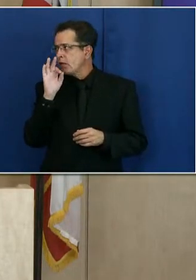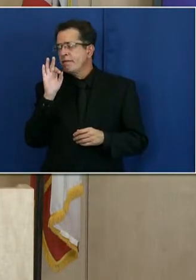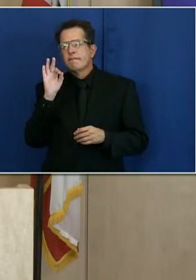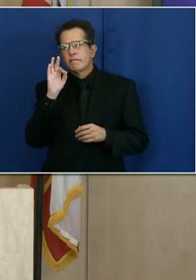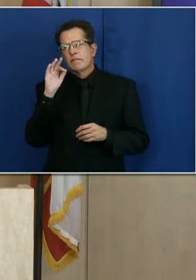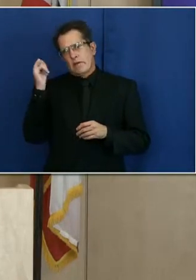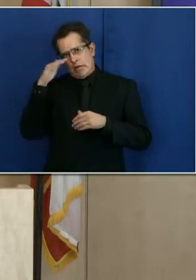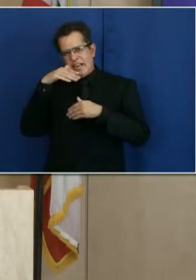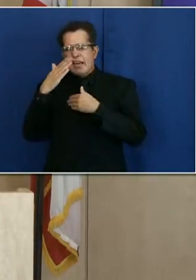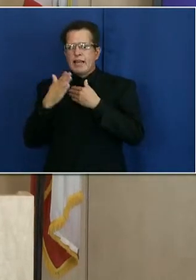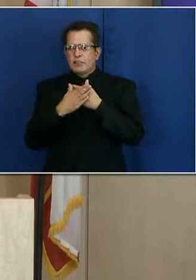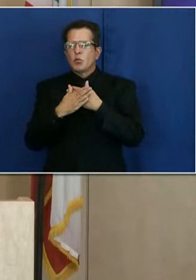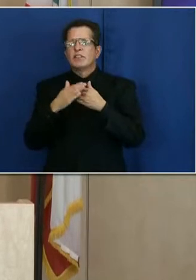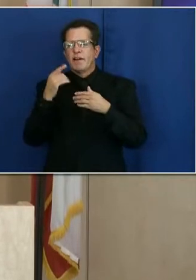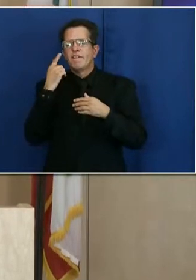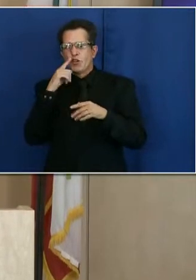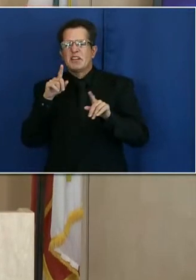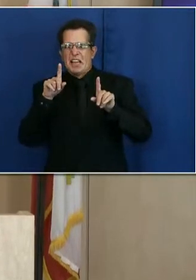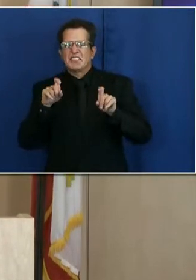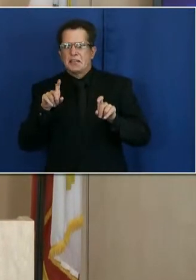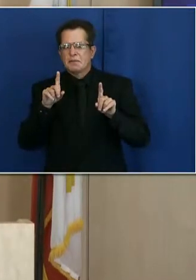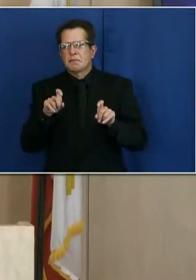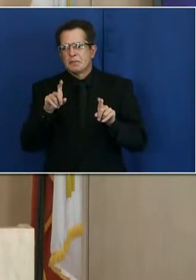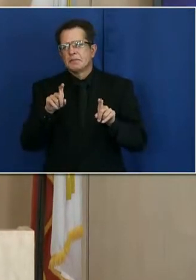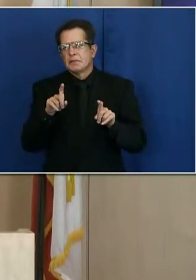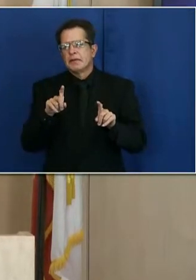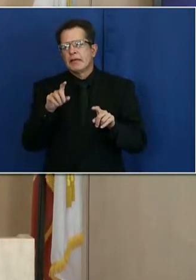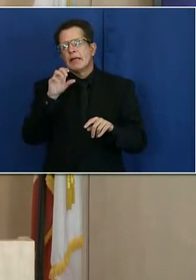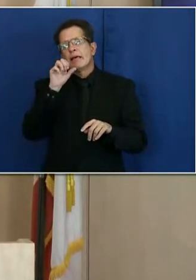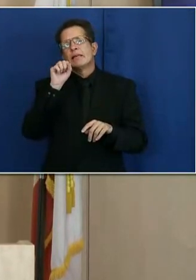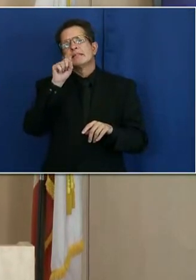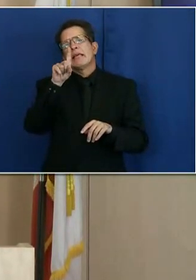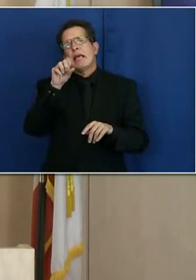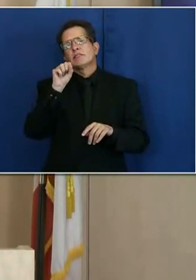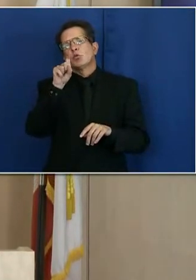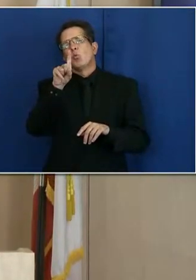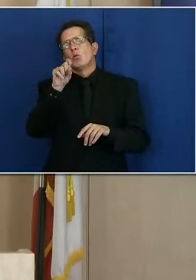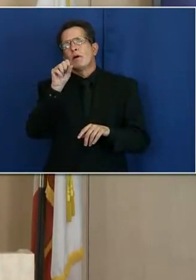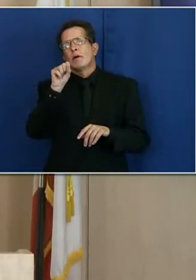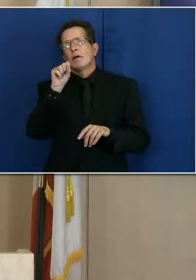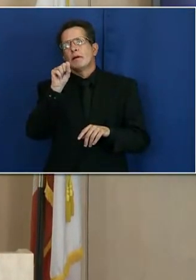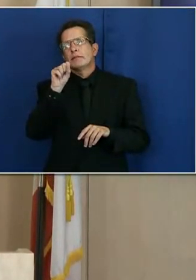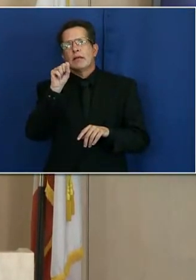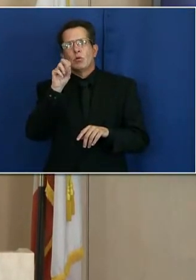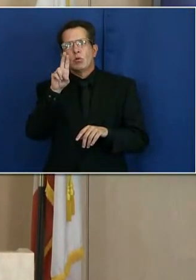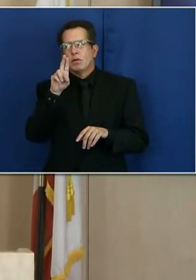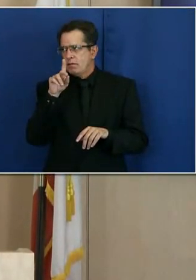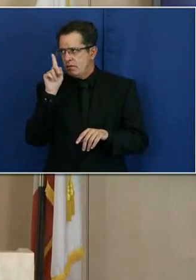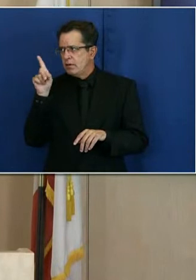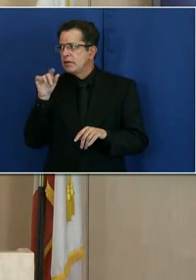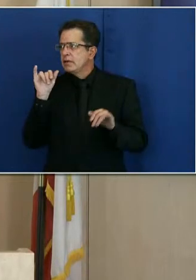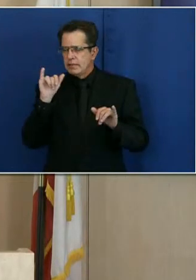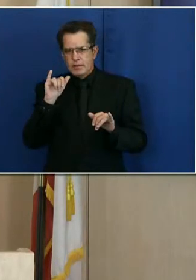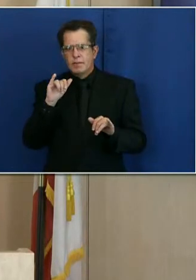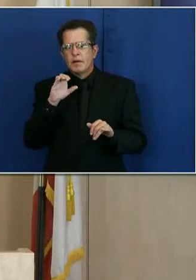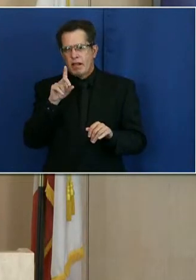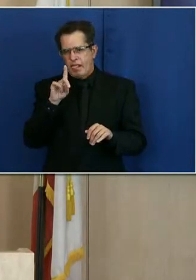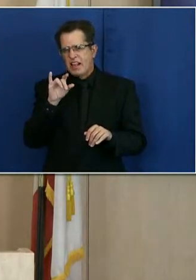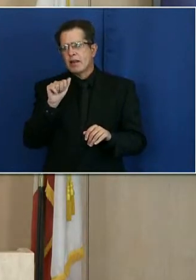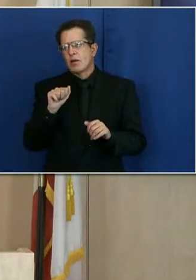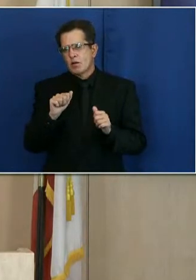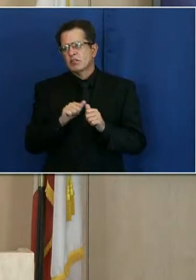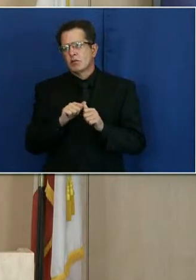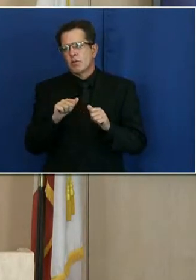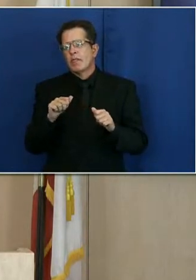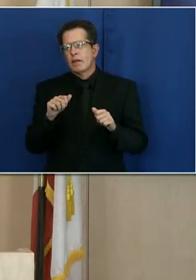This next question deals with testing at SDSU, and Dr. Wood's going to respond to that question. And this is still from Claudia with Univision. Why